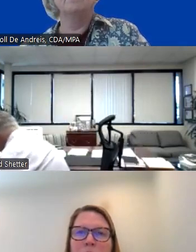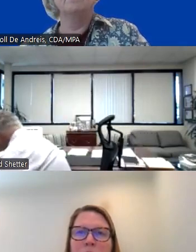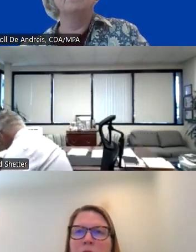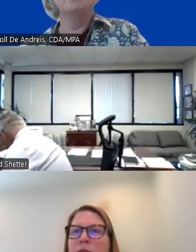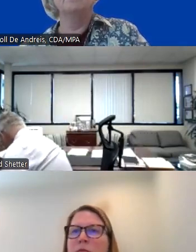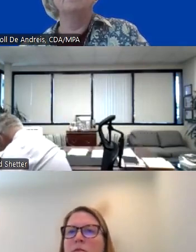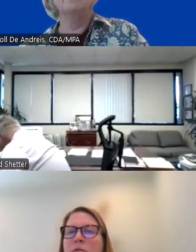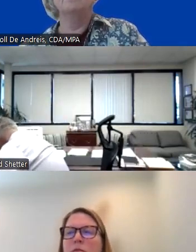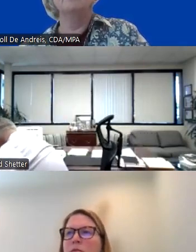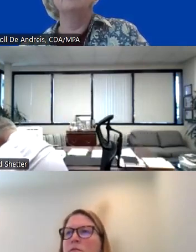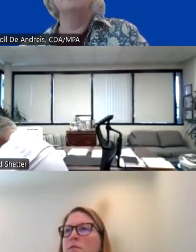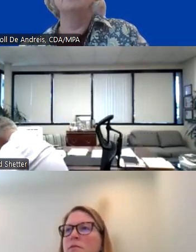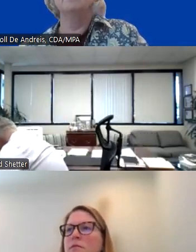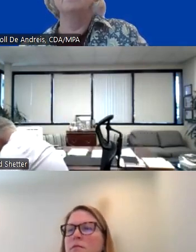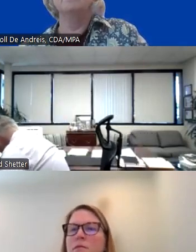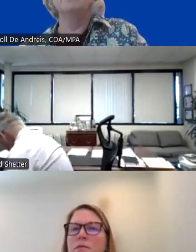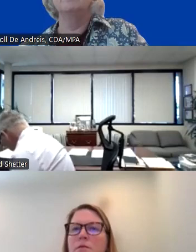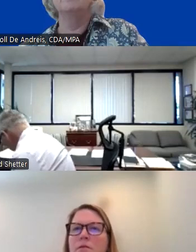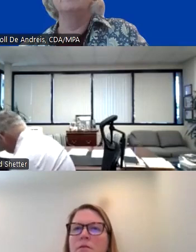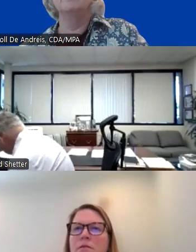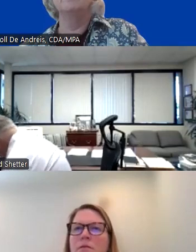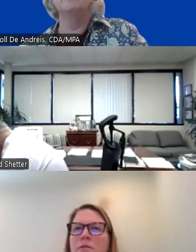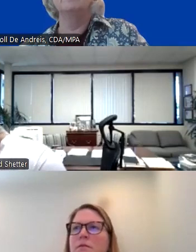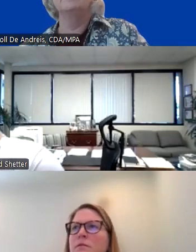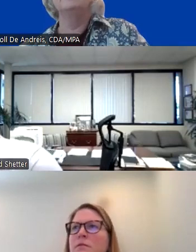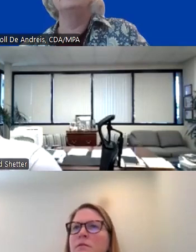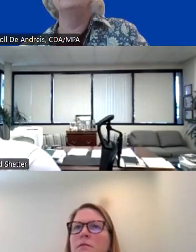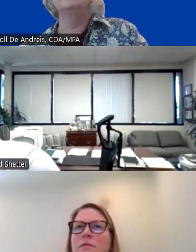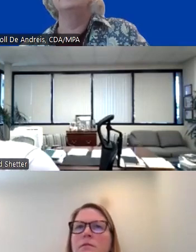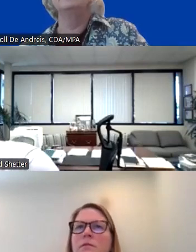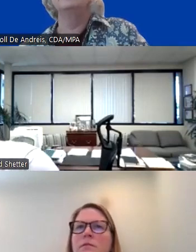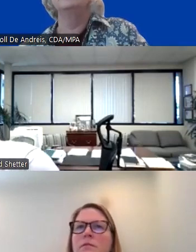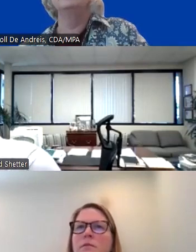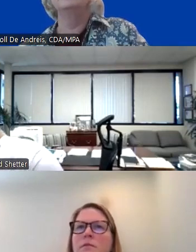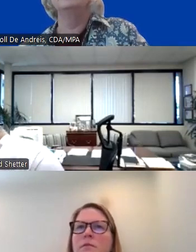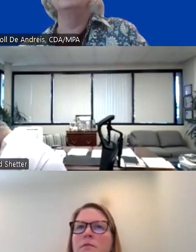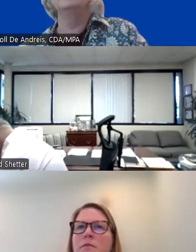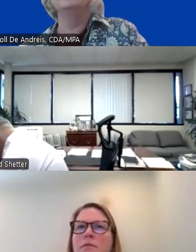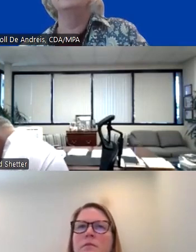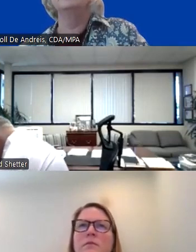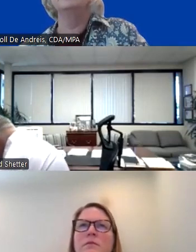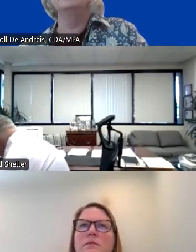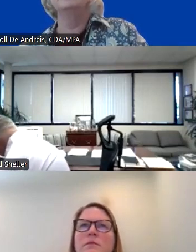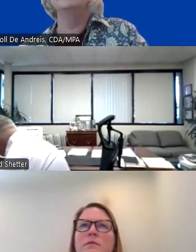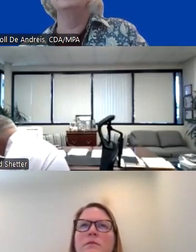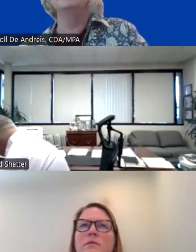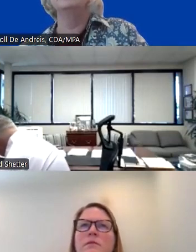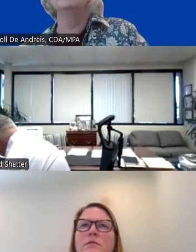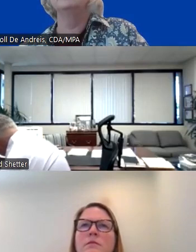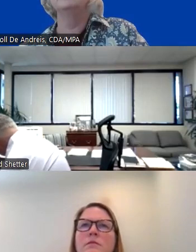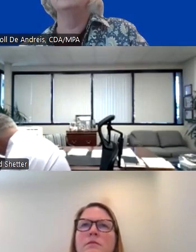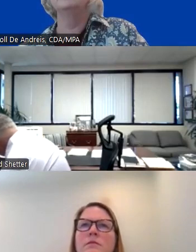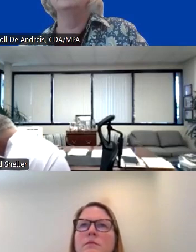8-year pilot, but that's the intention, right? Is to find out whether or not there's a cost, what the costs are, and what the cost benefit could